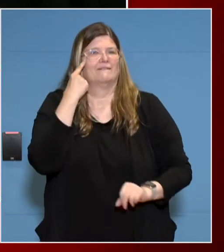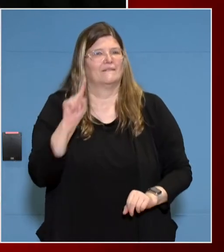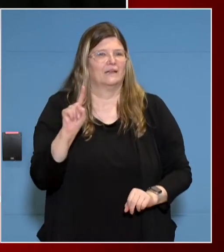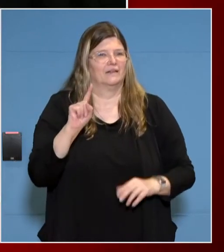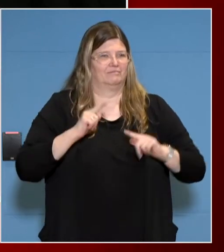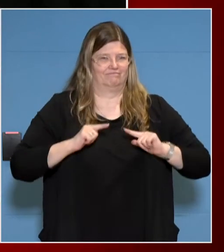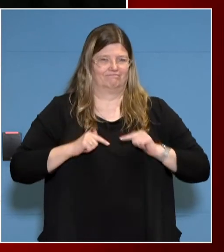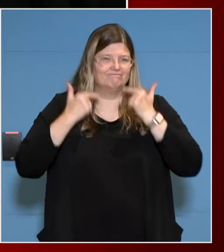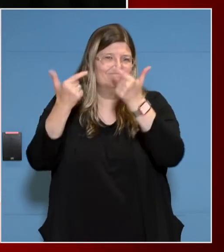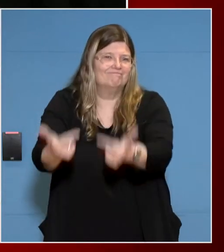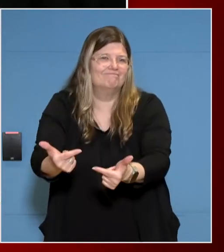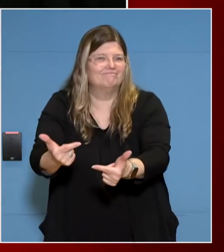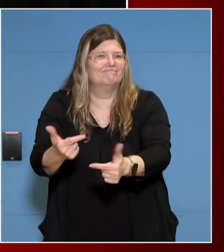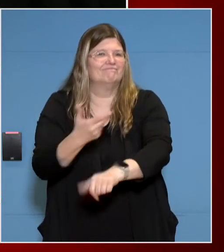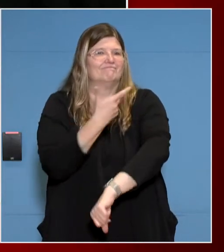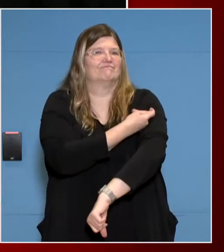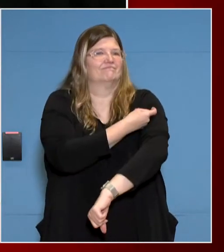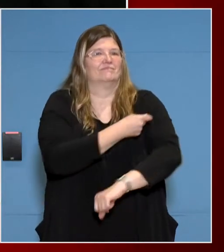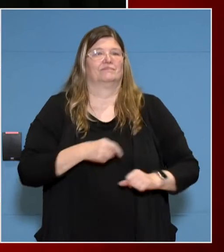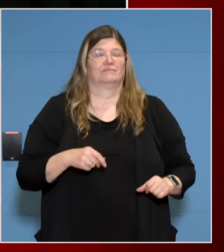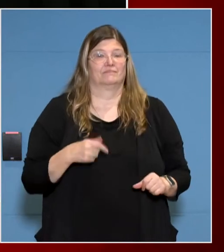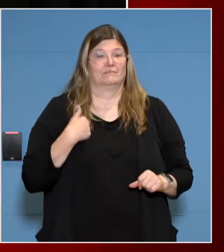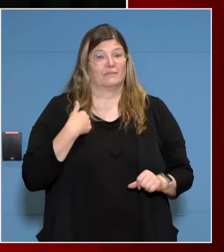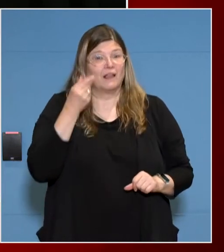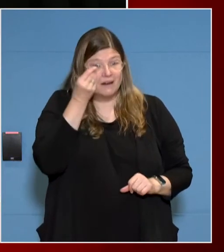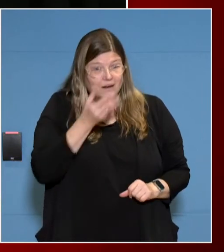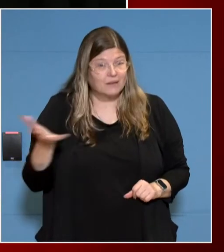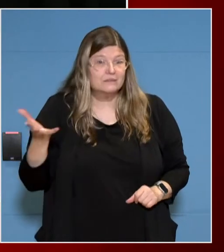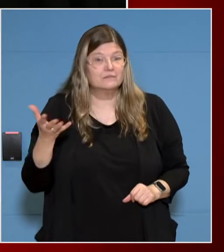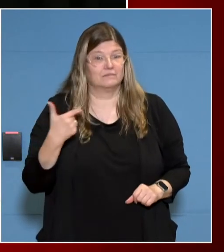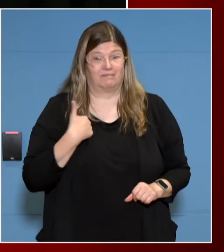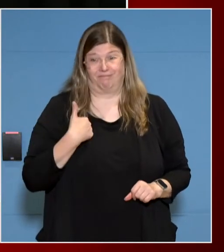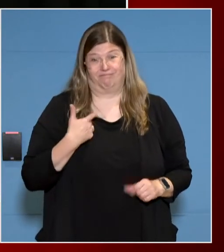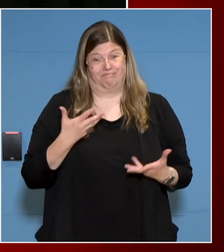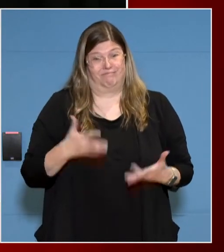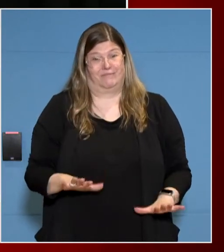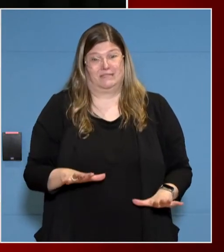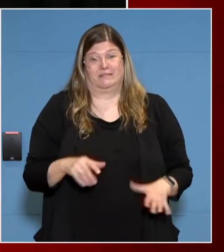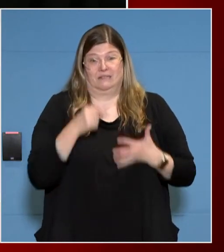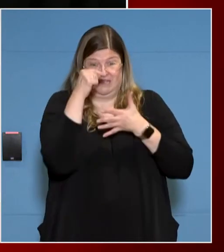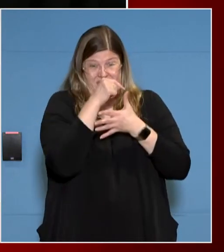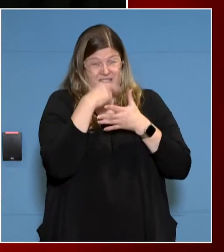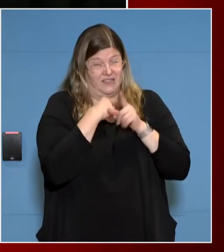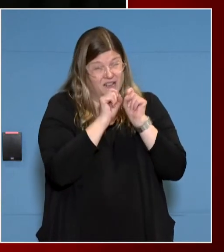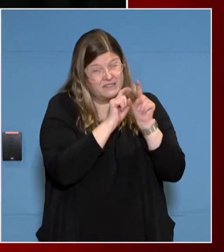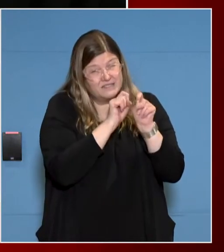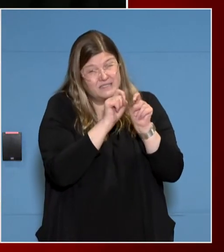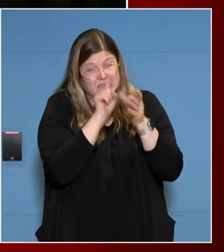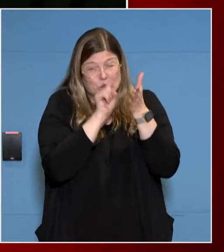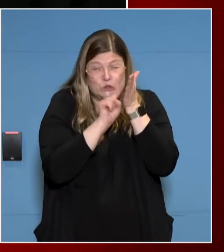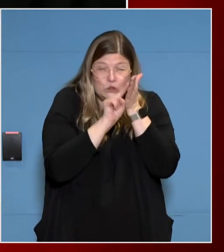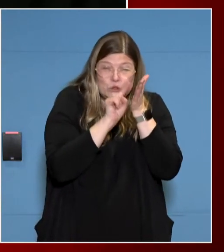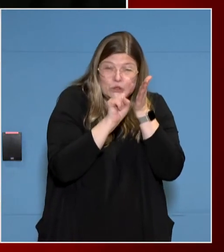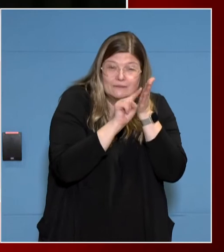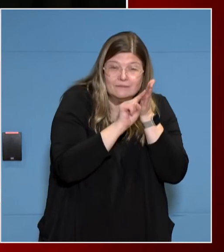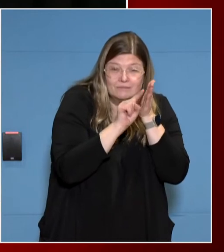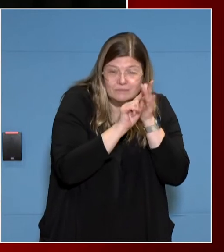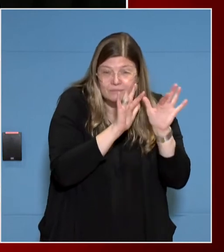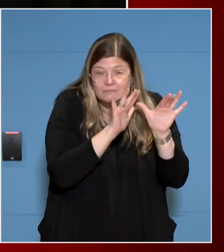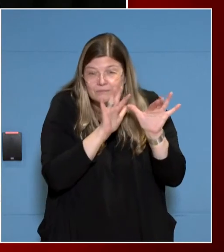so I want to let everybody know I've done all of that important question asking and getting the answers that I